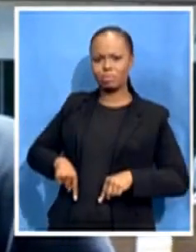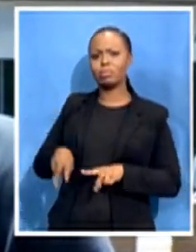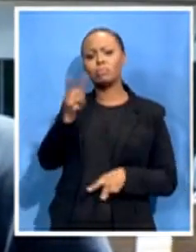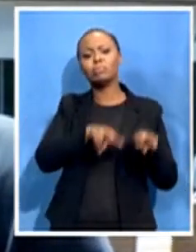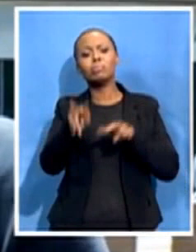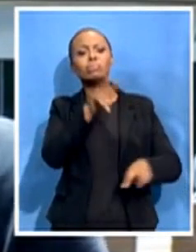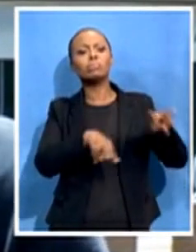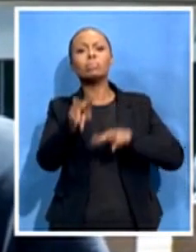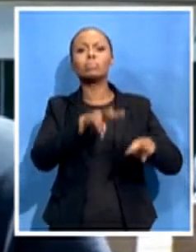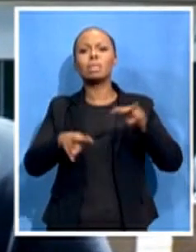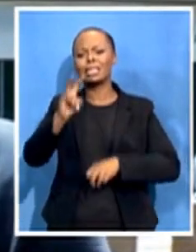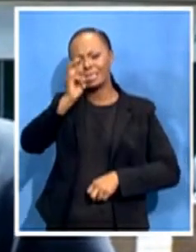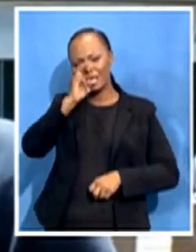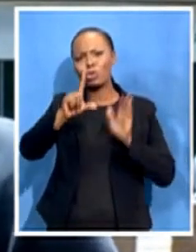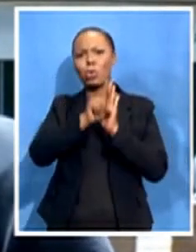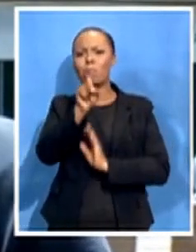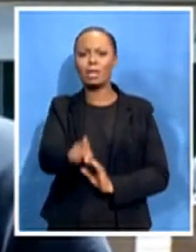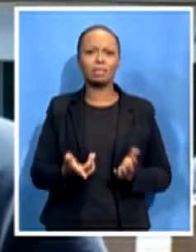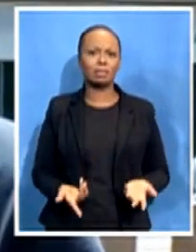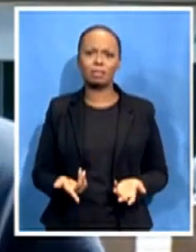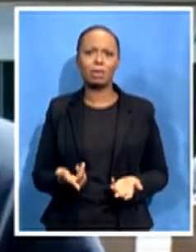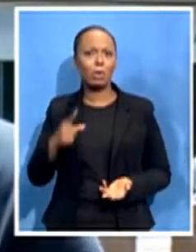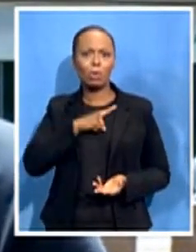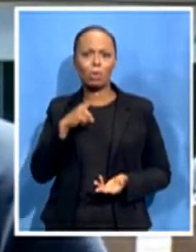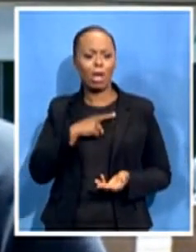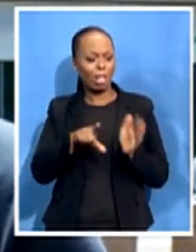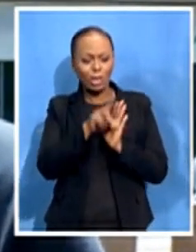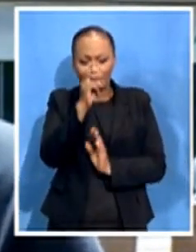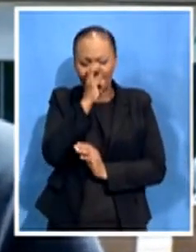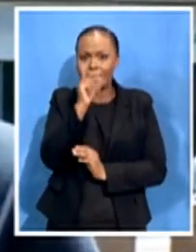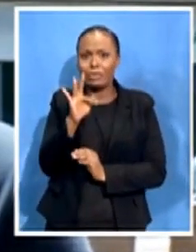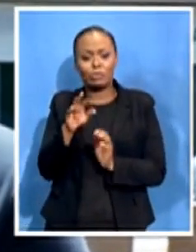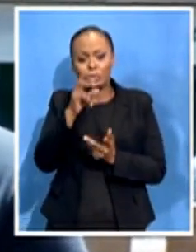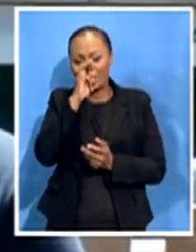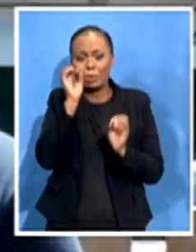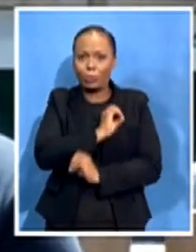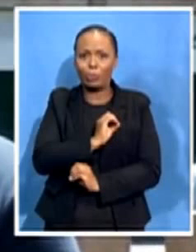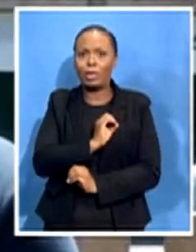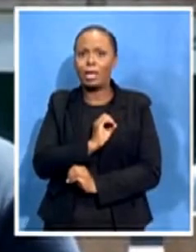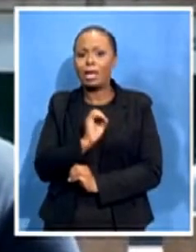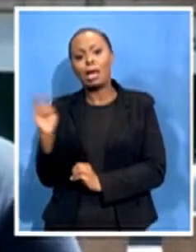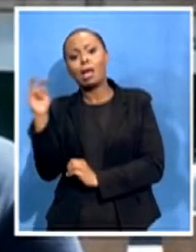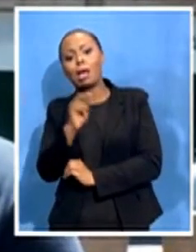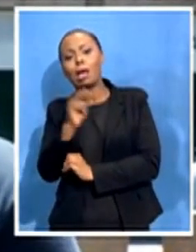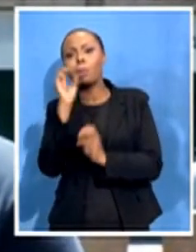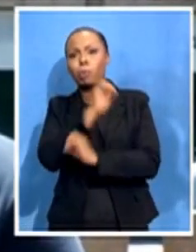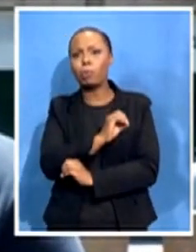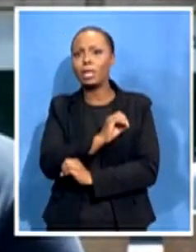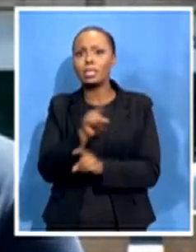because the viruses don't see nobody, and mostly the children are also getting sick and affecting about